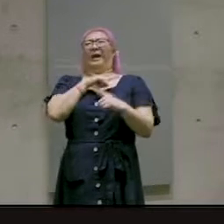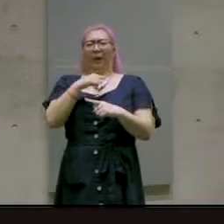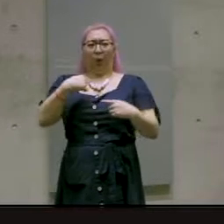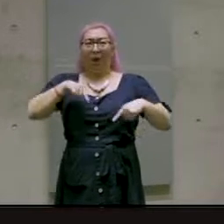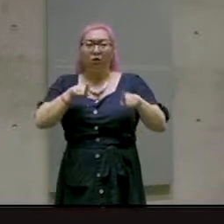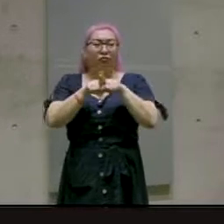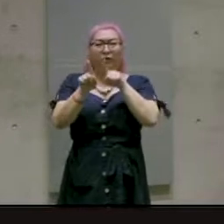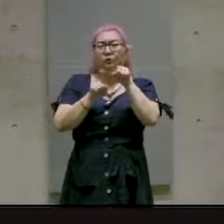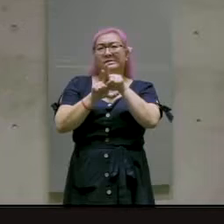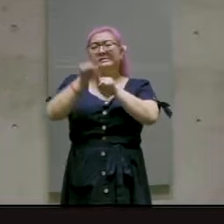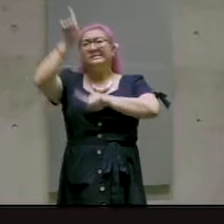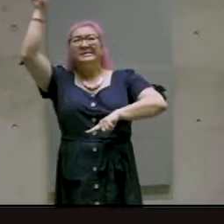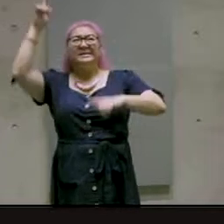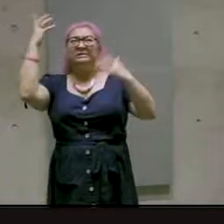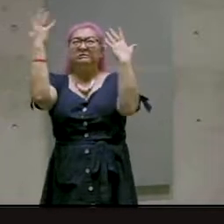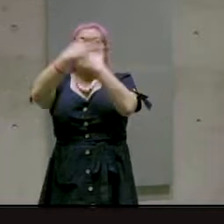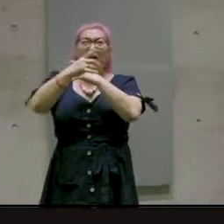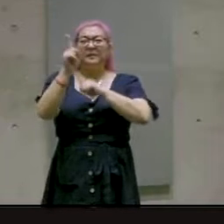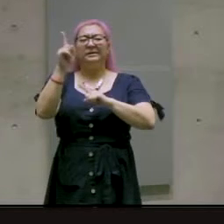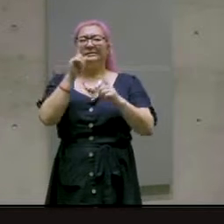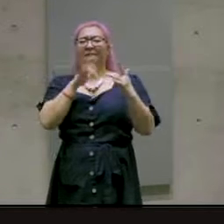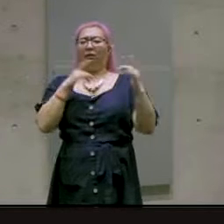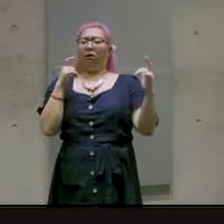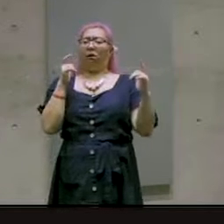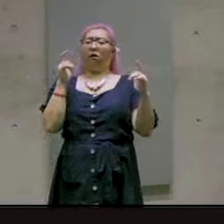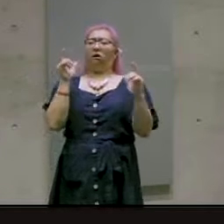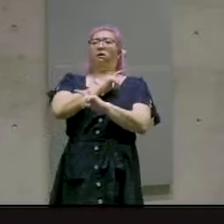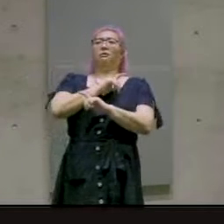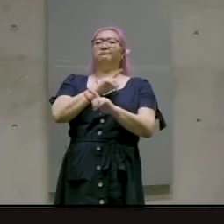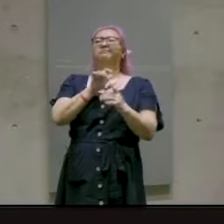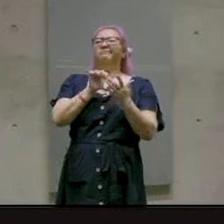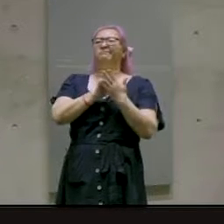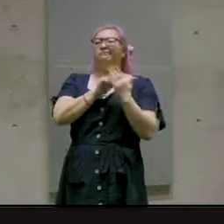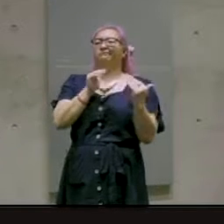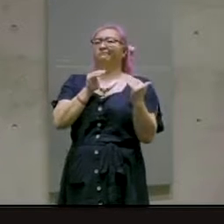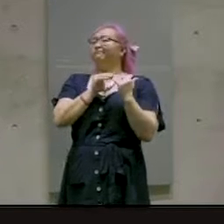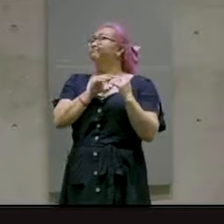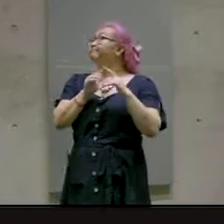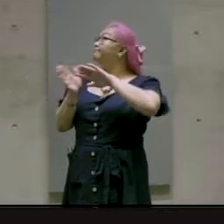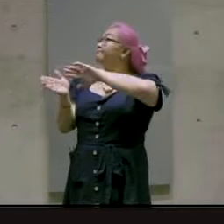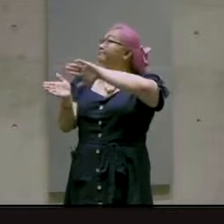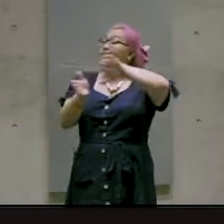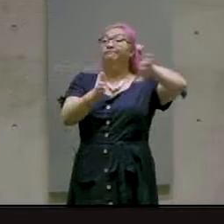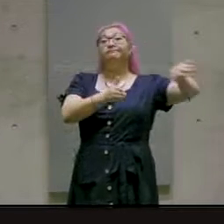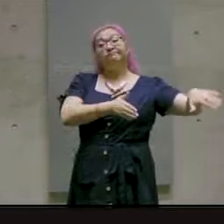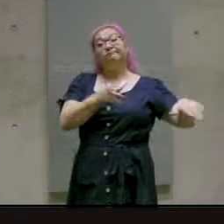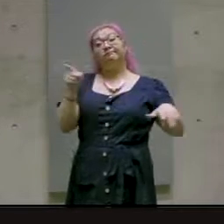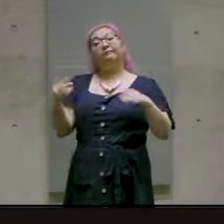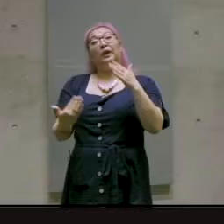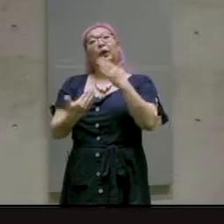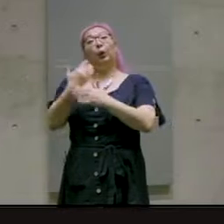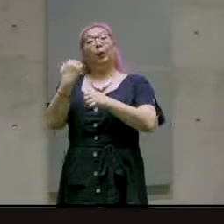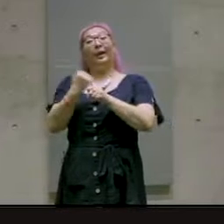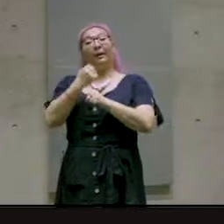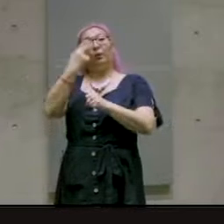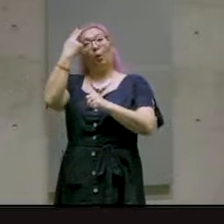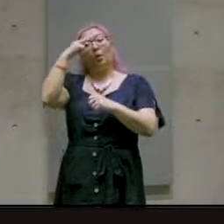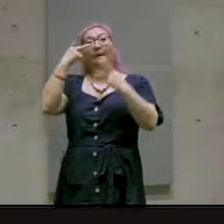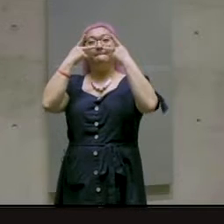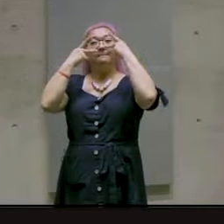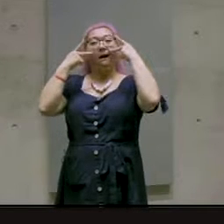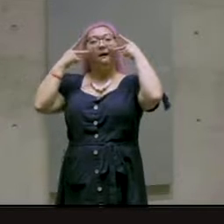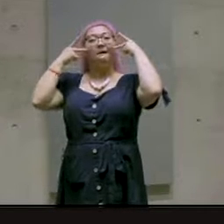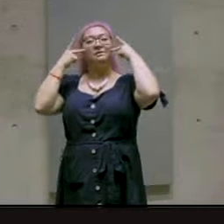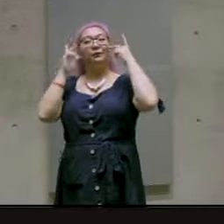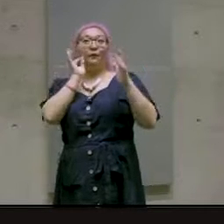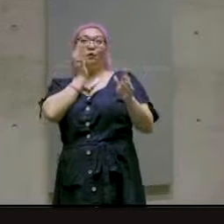Mask of the Rose, by contrast, is a visual novel. It carries with it certain genre expectations. You're playing a single character